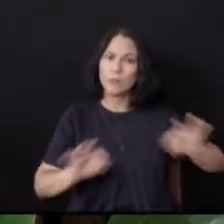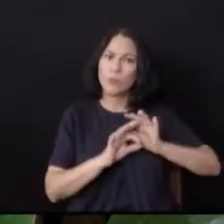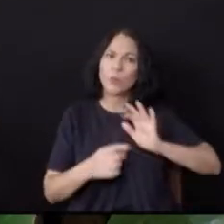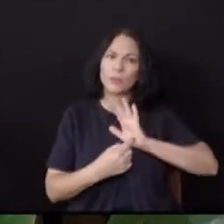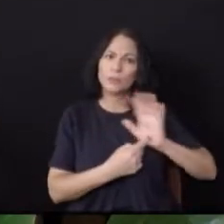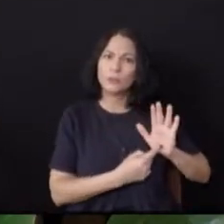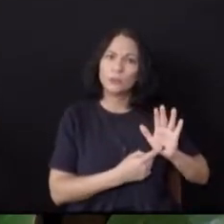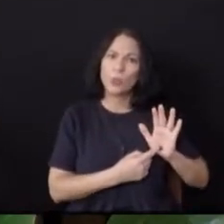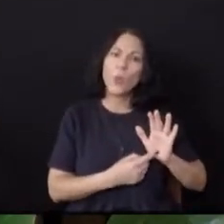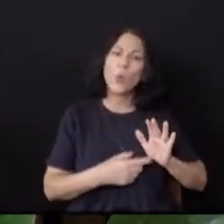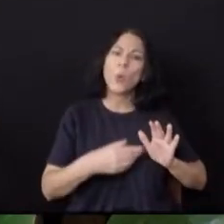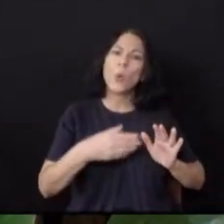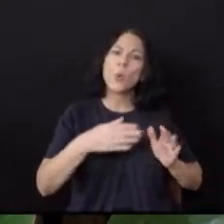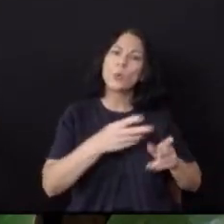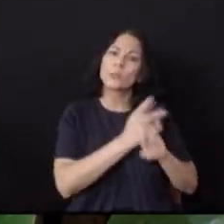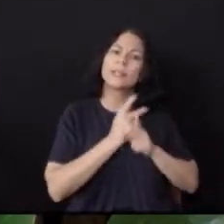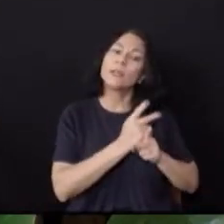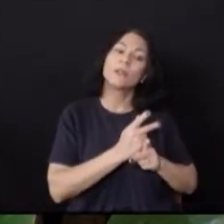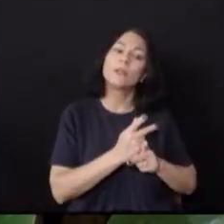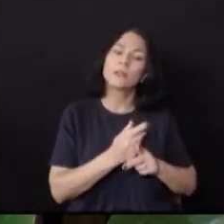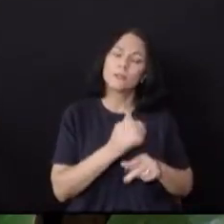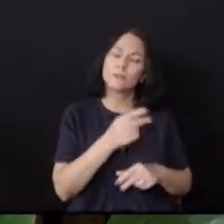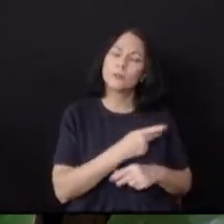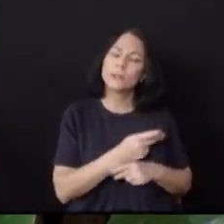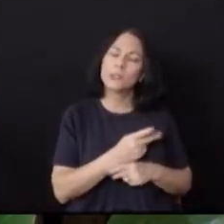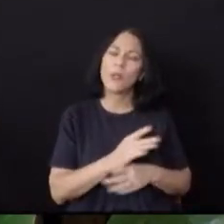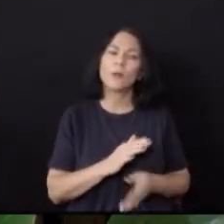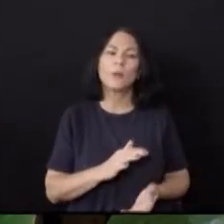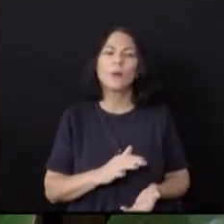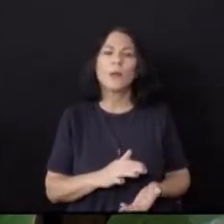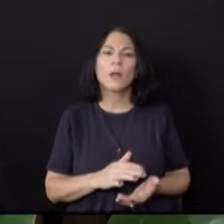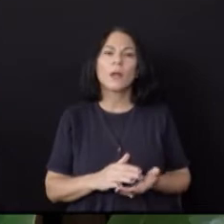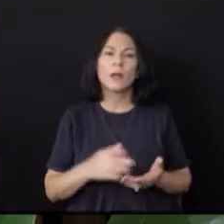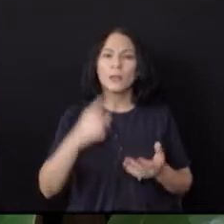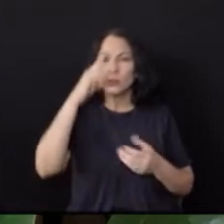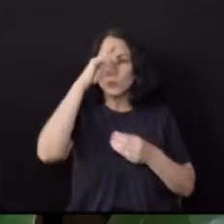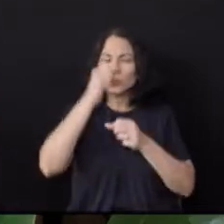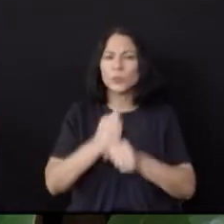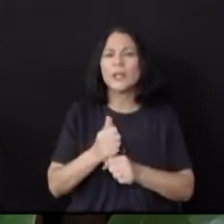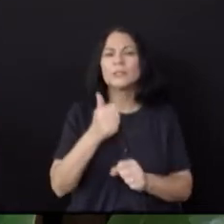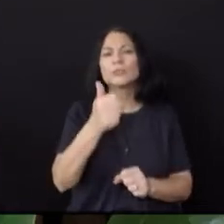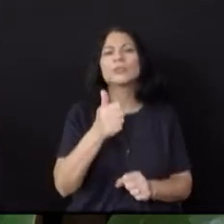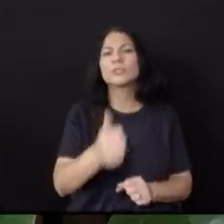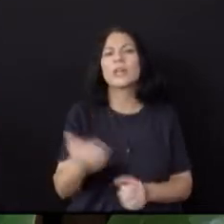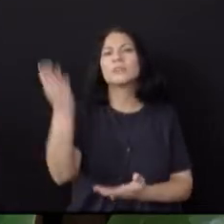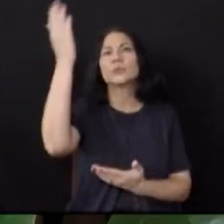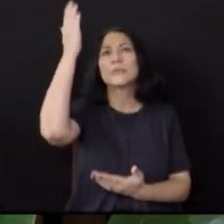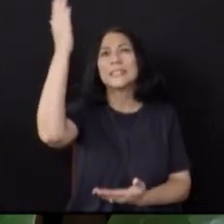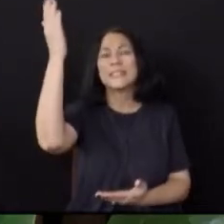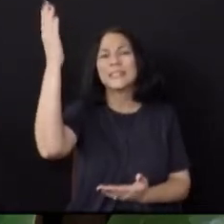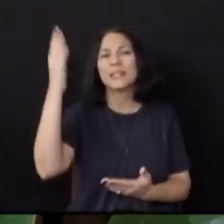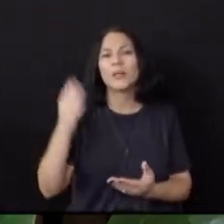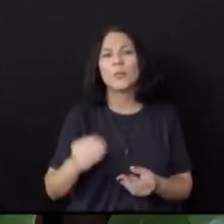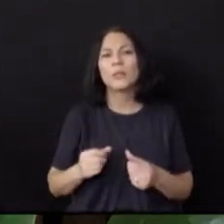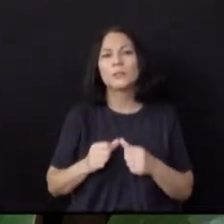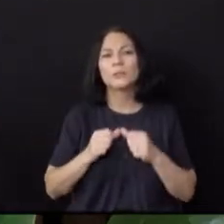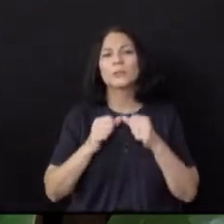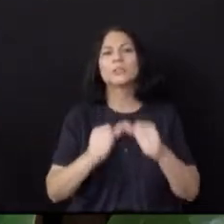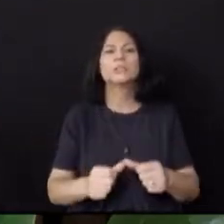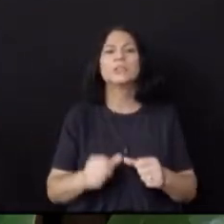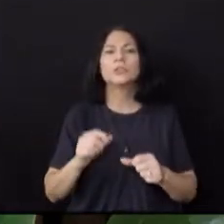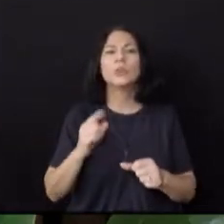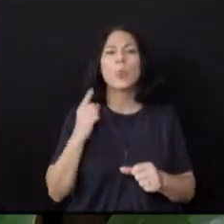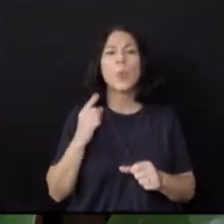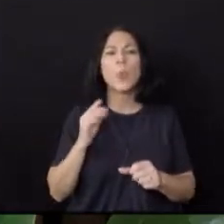you're going through. God sees. And so I encourage you, entrust yourself to him to move forward in this one step at a time.